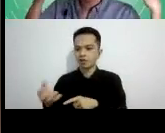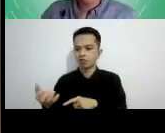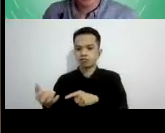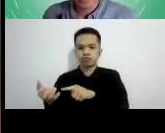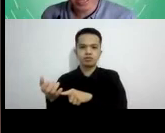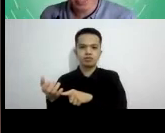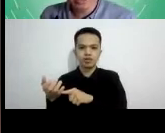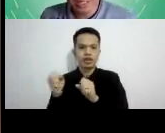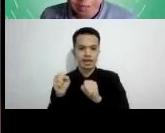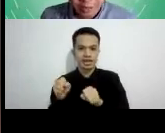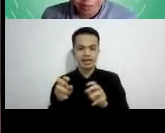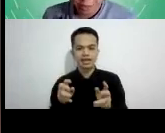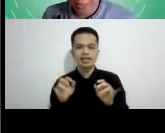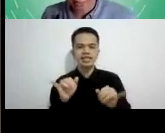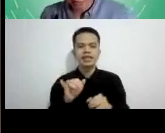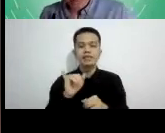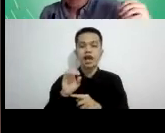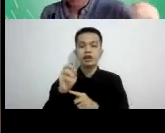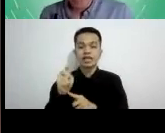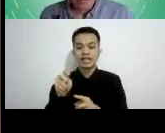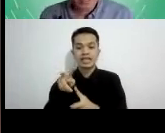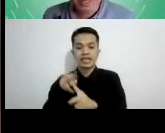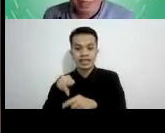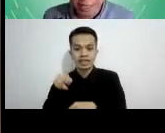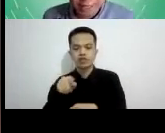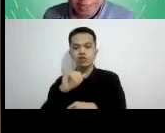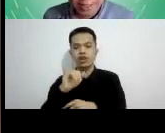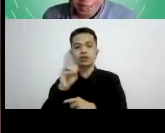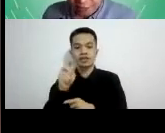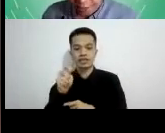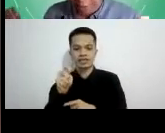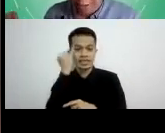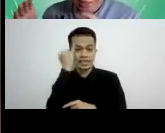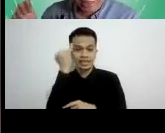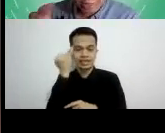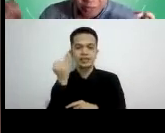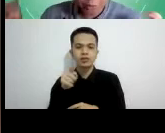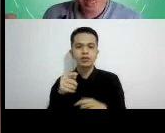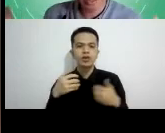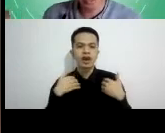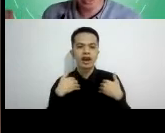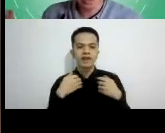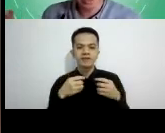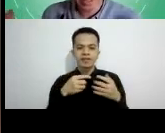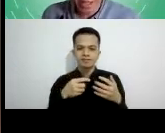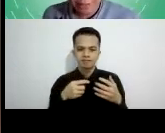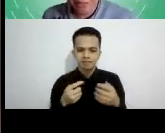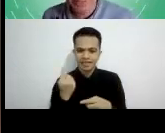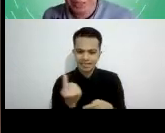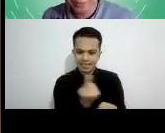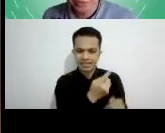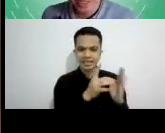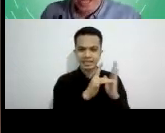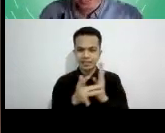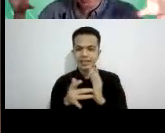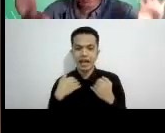combine concepts with IoT, for example, so in IoT, the idea is that you have these individual technologies that have